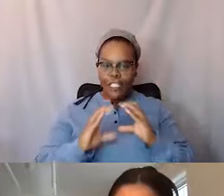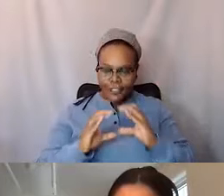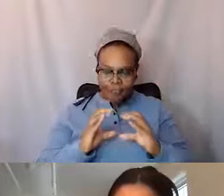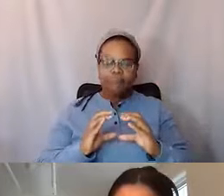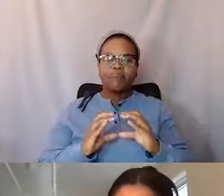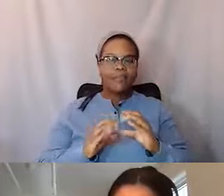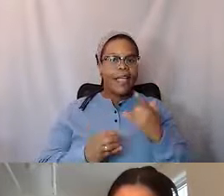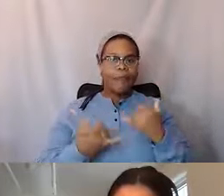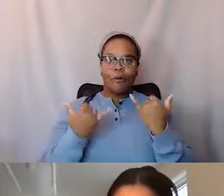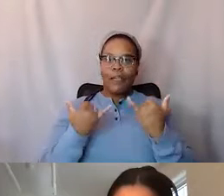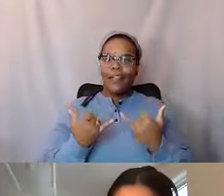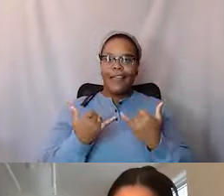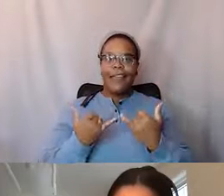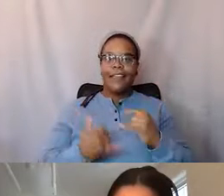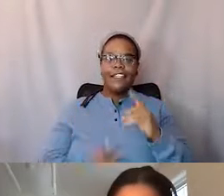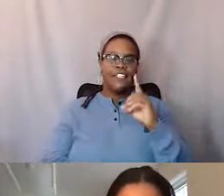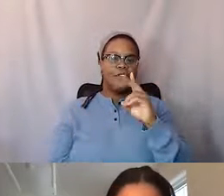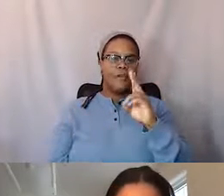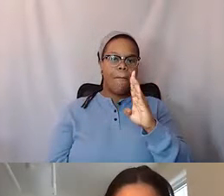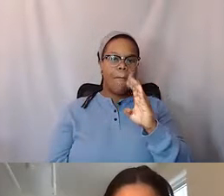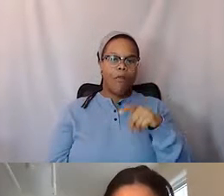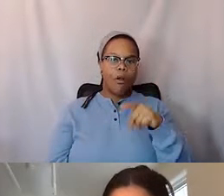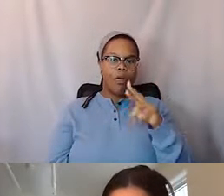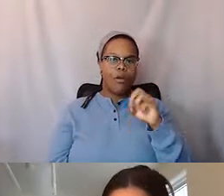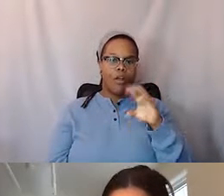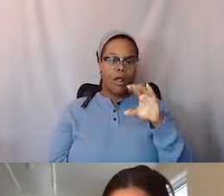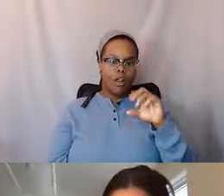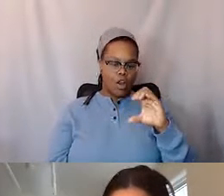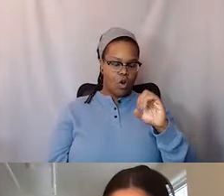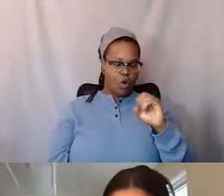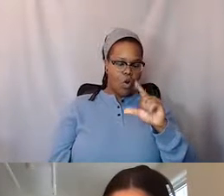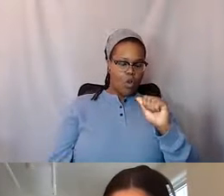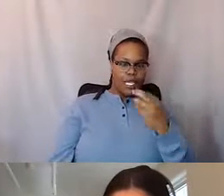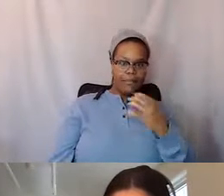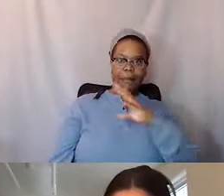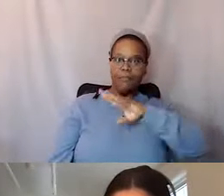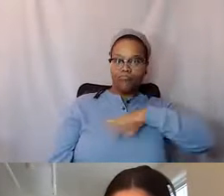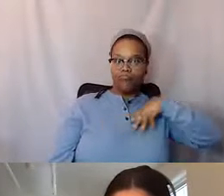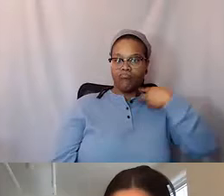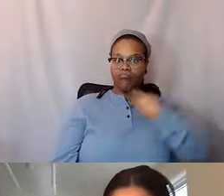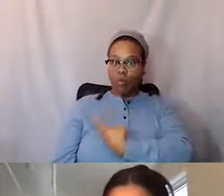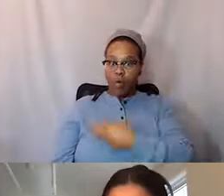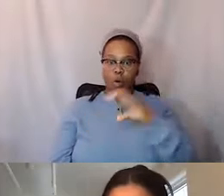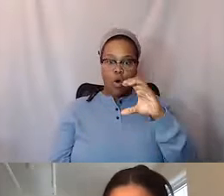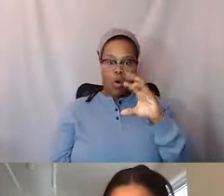I'm currently in Dubrovnik at our Dubrovnik, Croatia campus. I've been teaching here